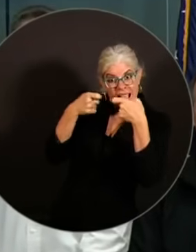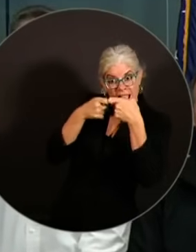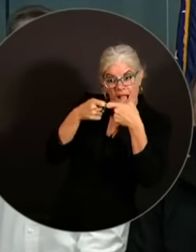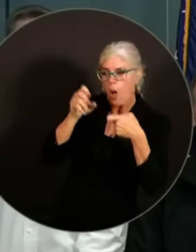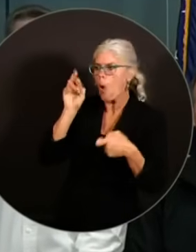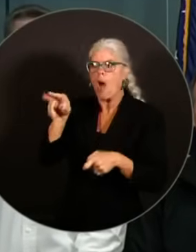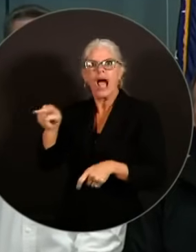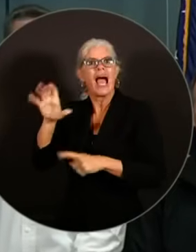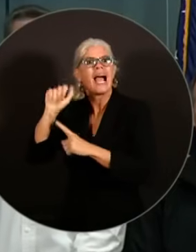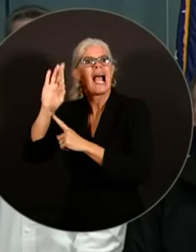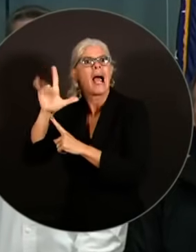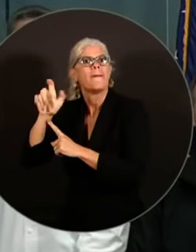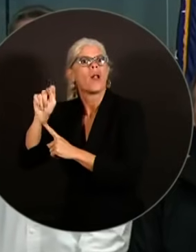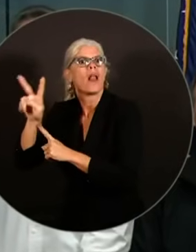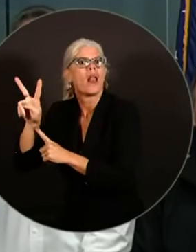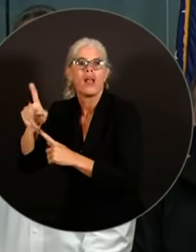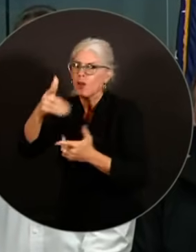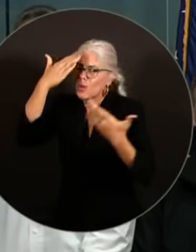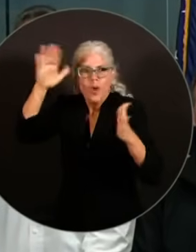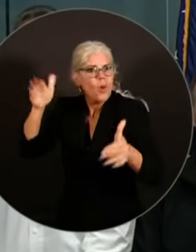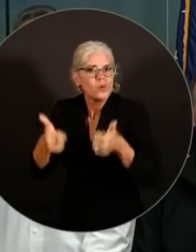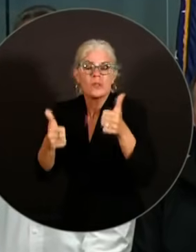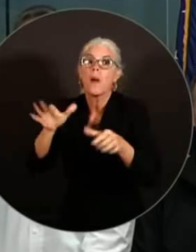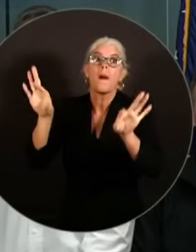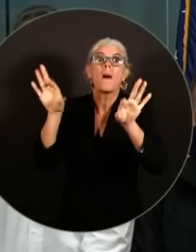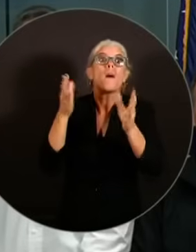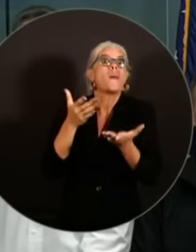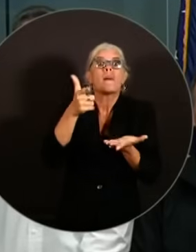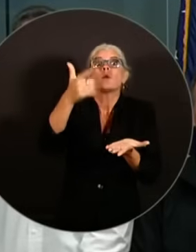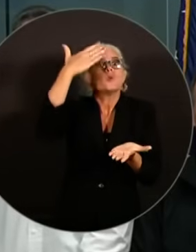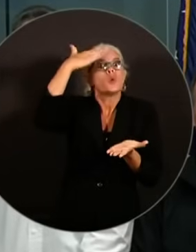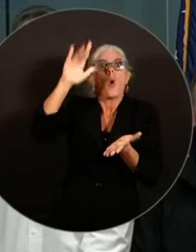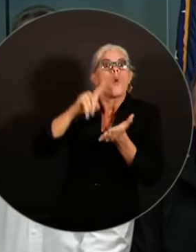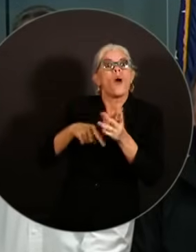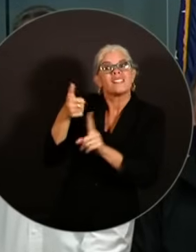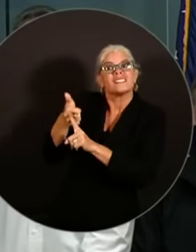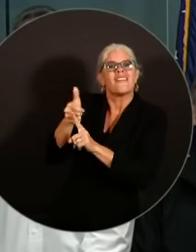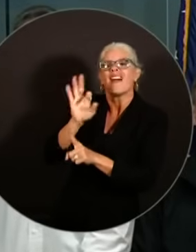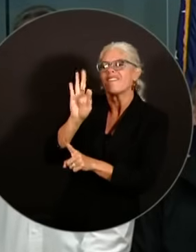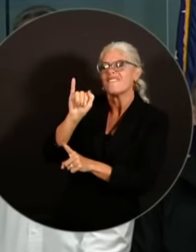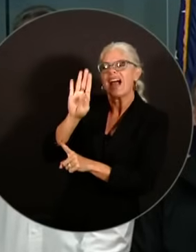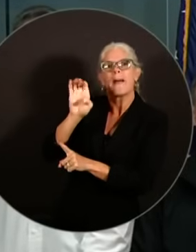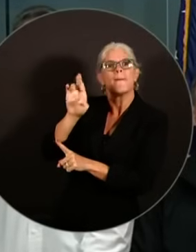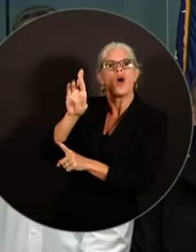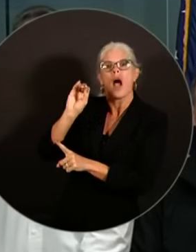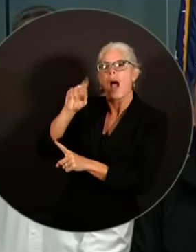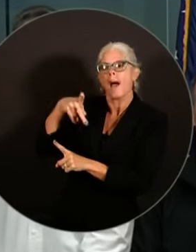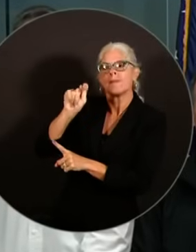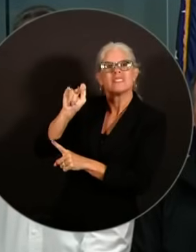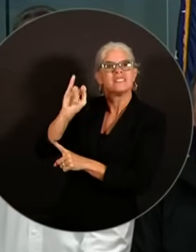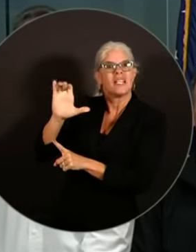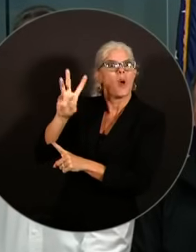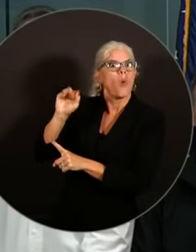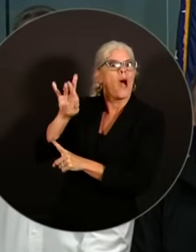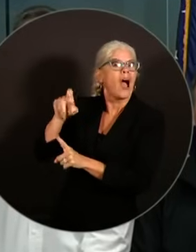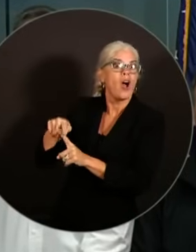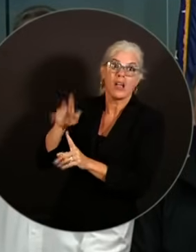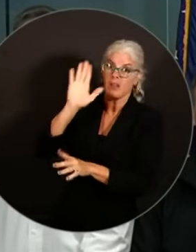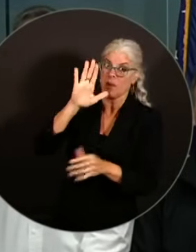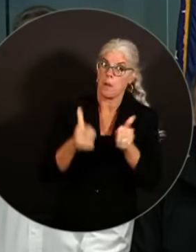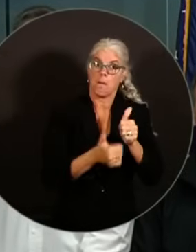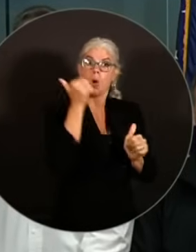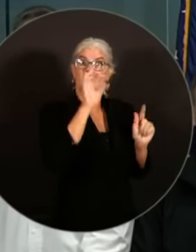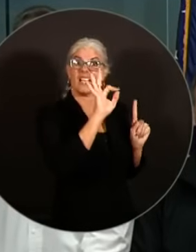more importantly these days is you don't know what is a fiber optic line. Most of our 911 lines run across fiber optic. We